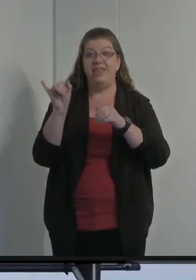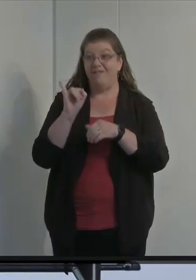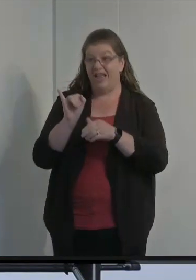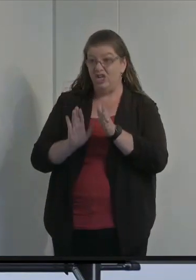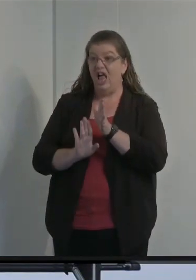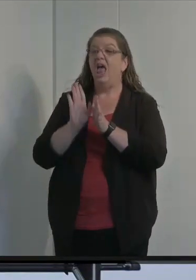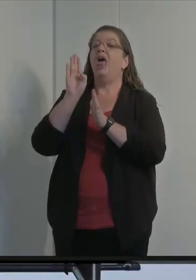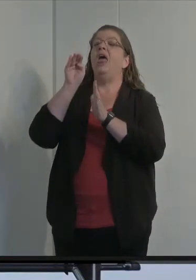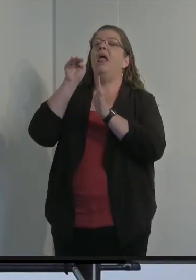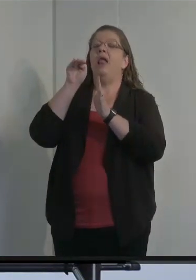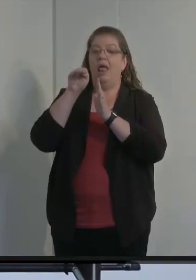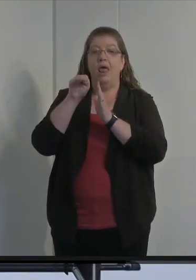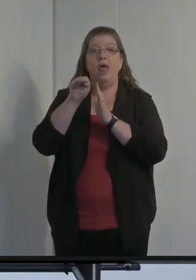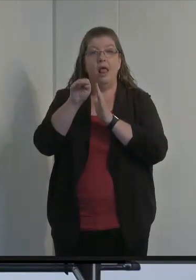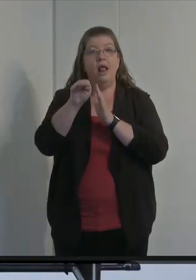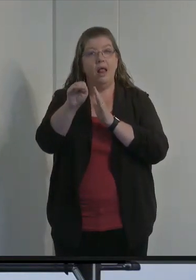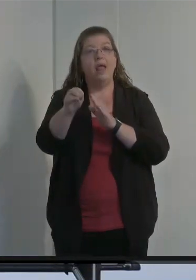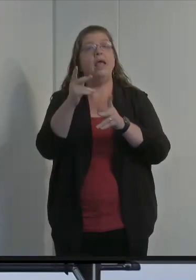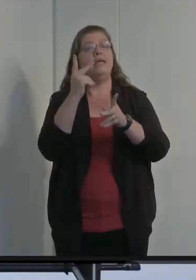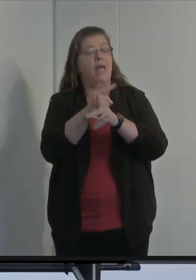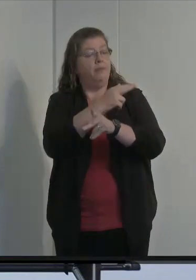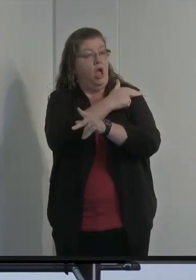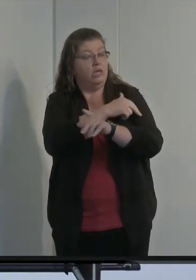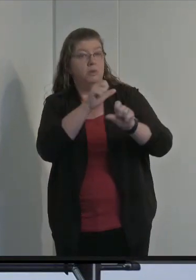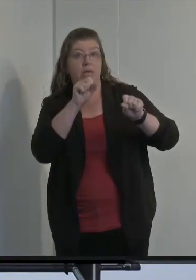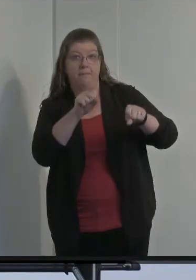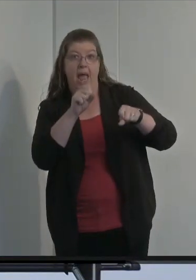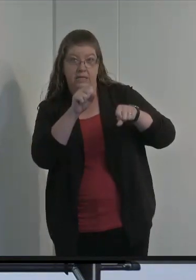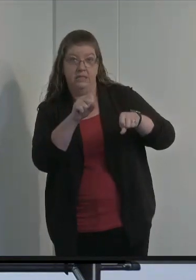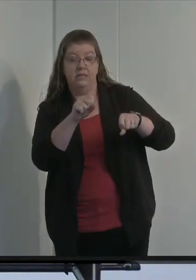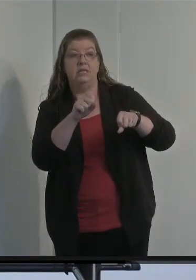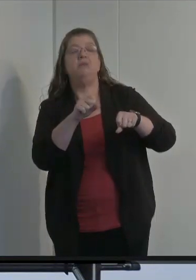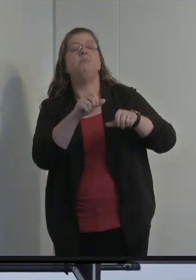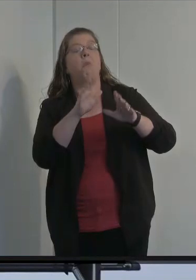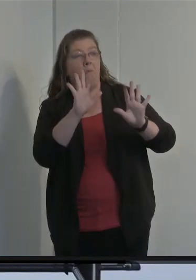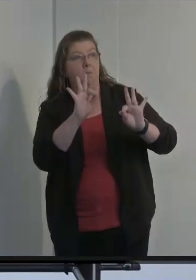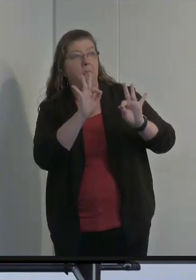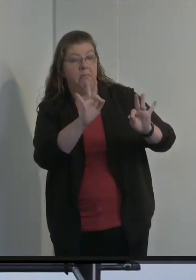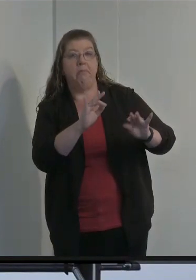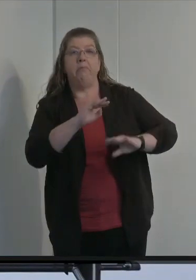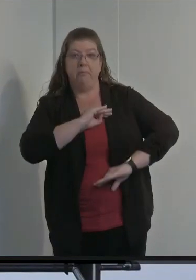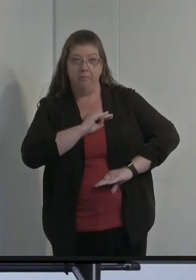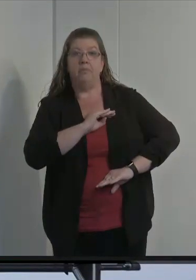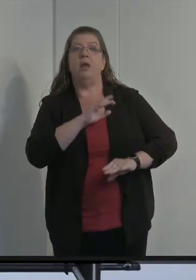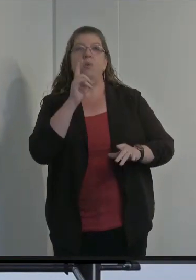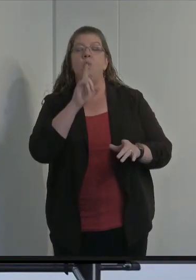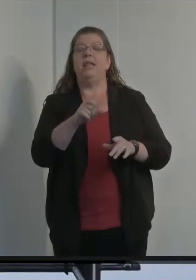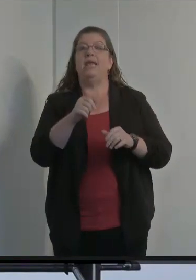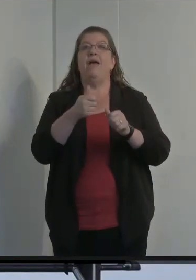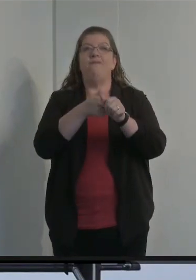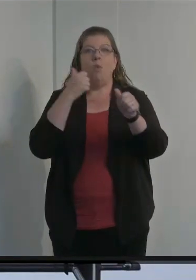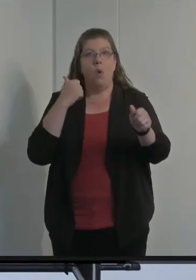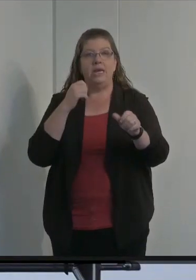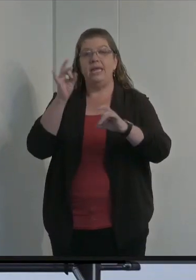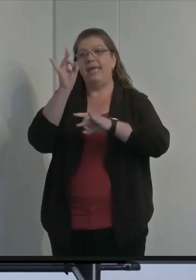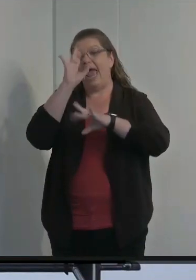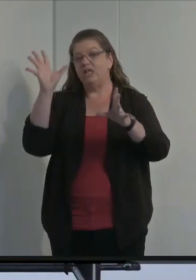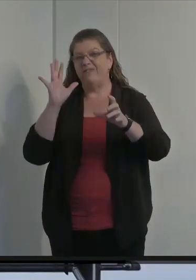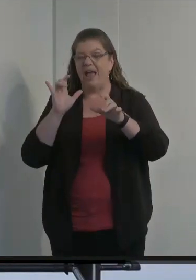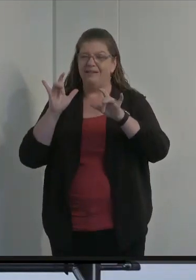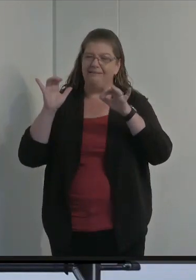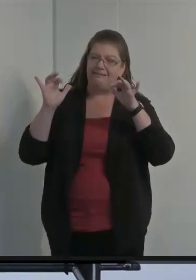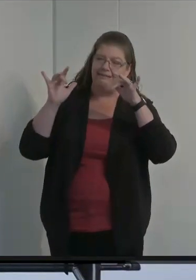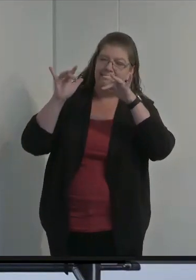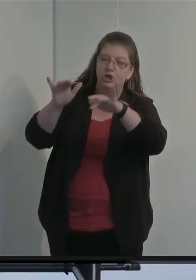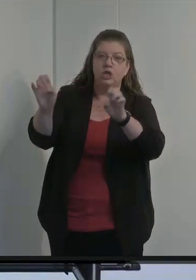curve and preserved our hospital capacity, avoiding the catastrophic overflowing emergency rooms that Italy and New